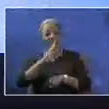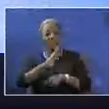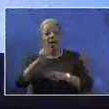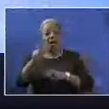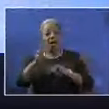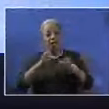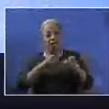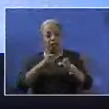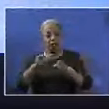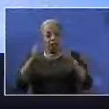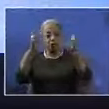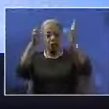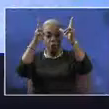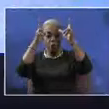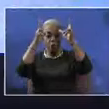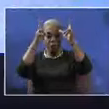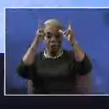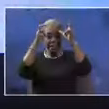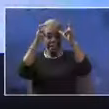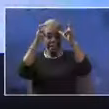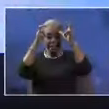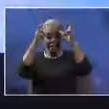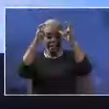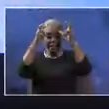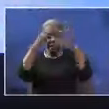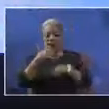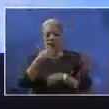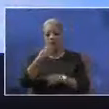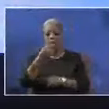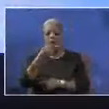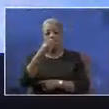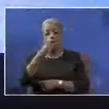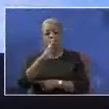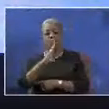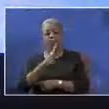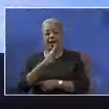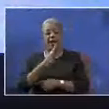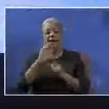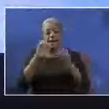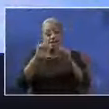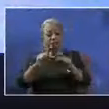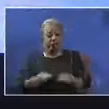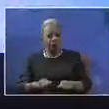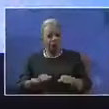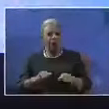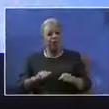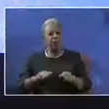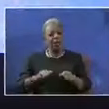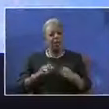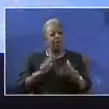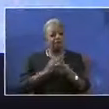you can bring heavy-duty misery to Job, but you cannot take his life.